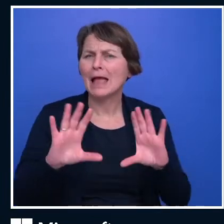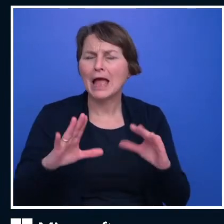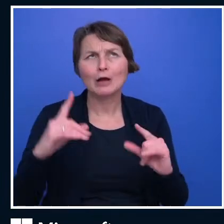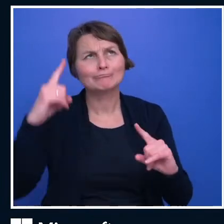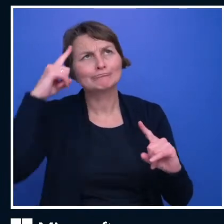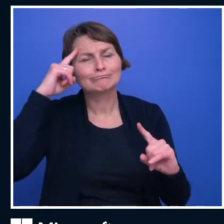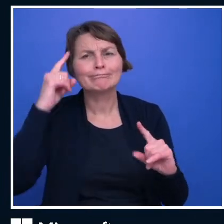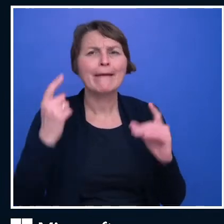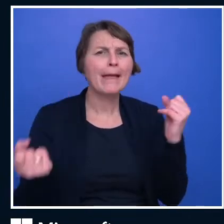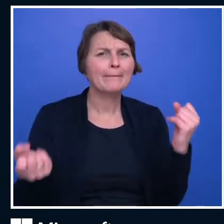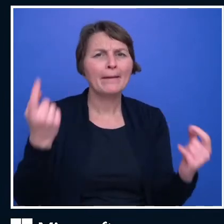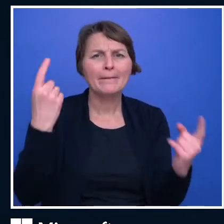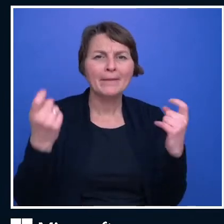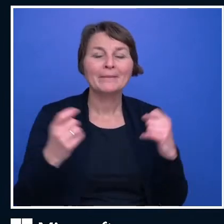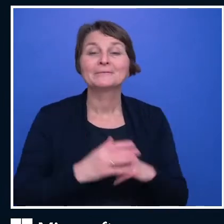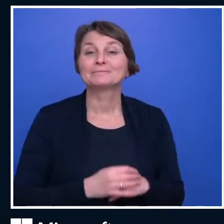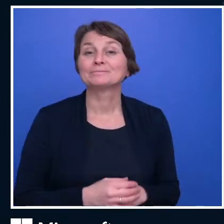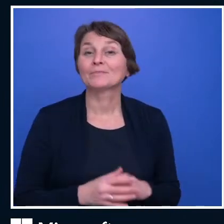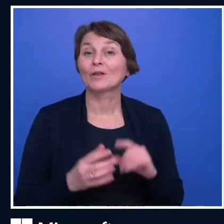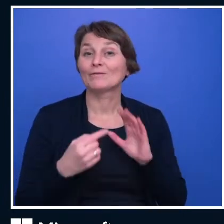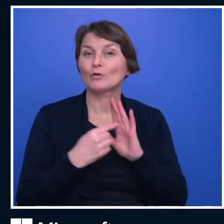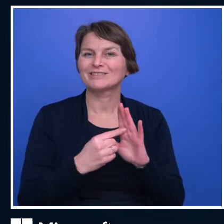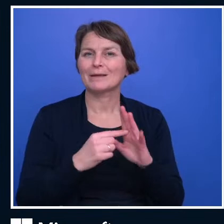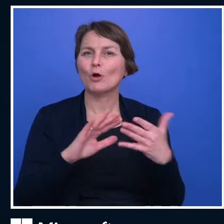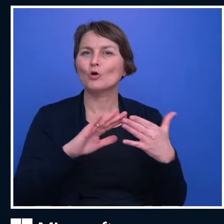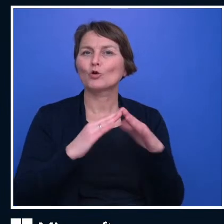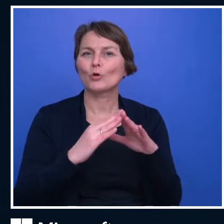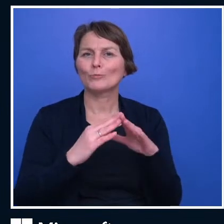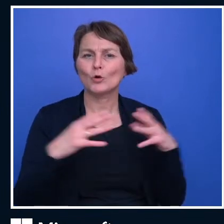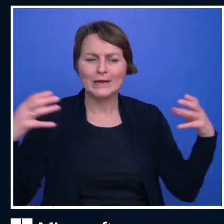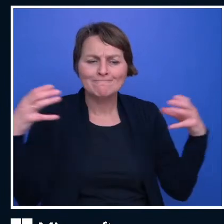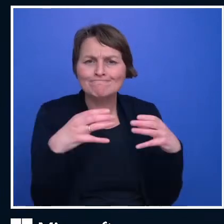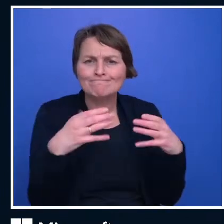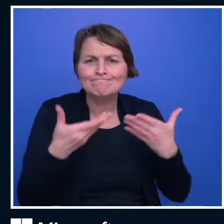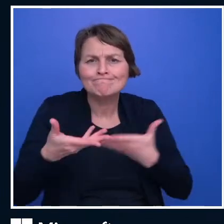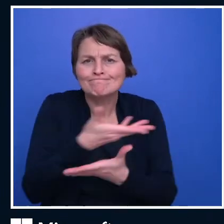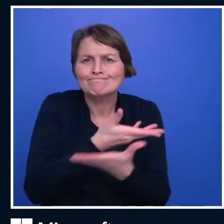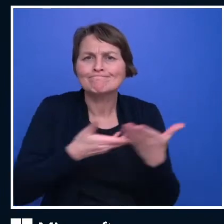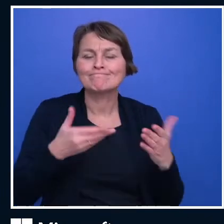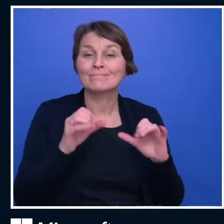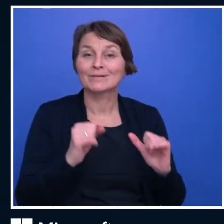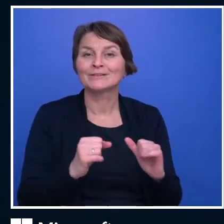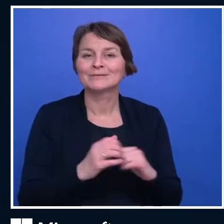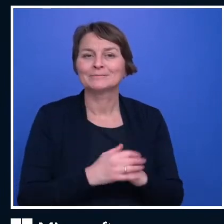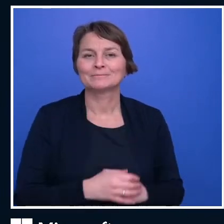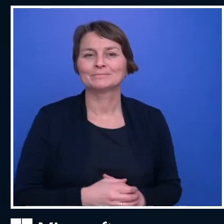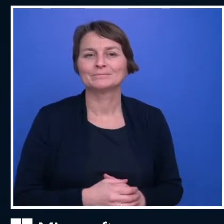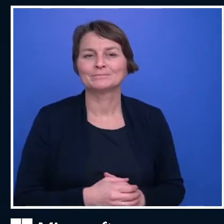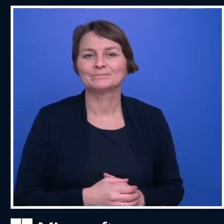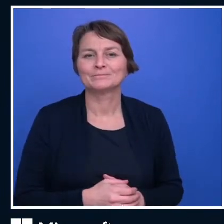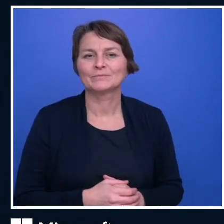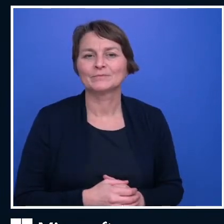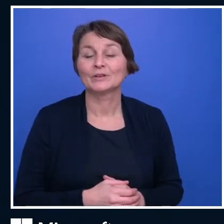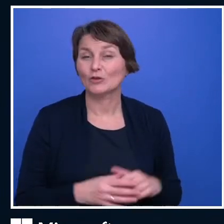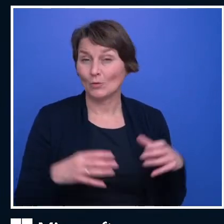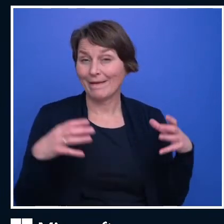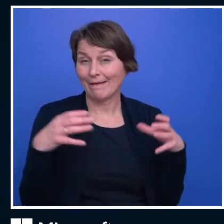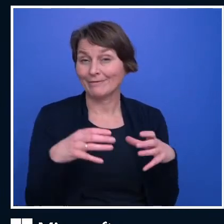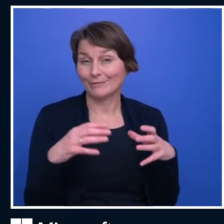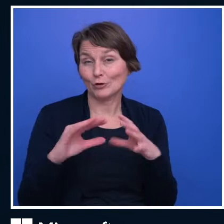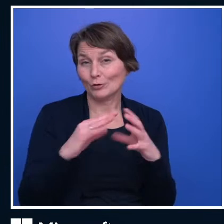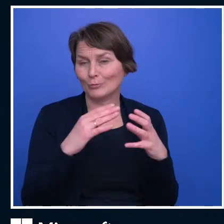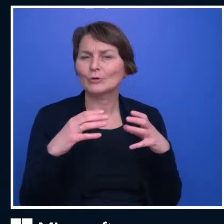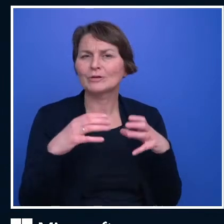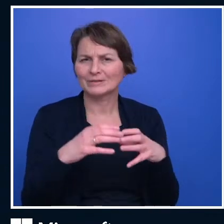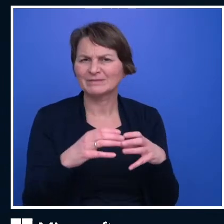is community learning. So I cannot emphasize enough on this. So the Microsoft Learn Student Ambassador community, we have a league called the AI ML